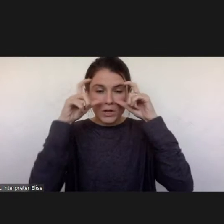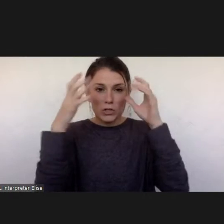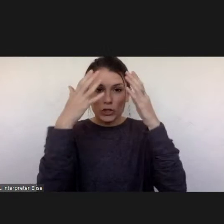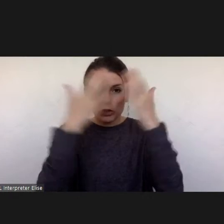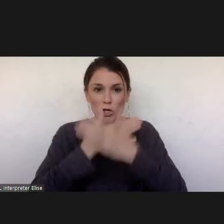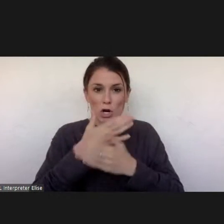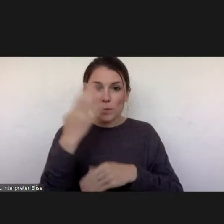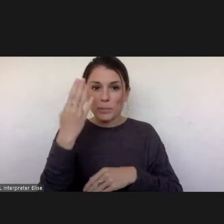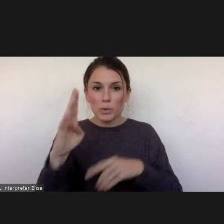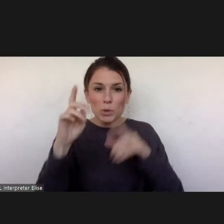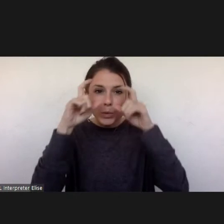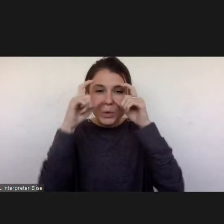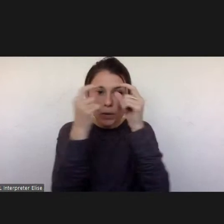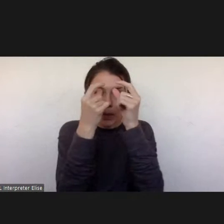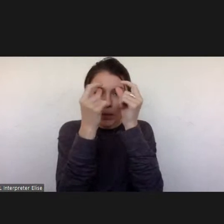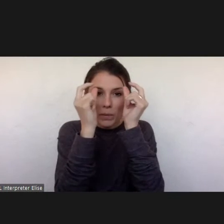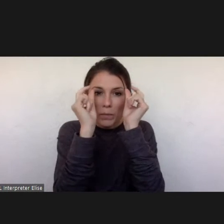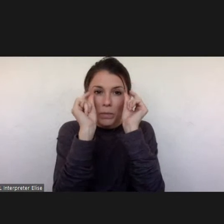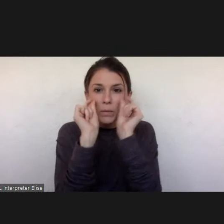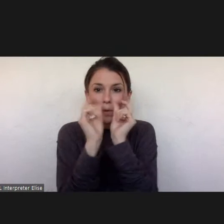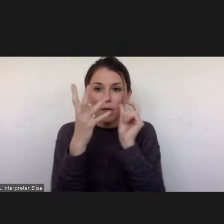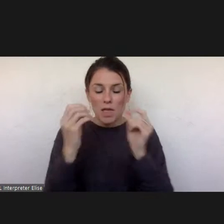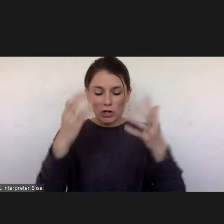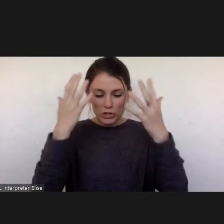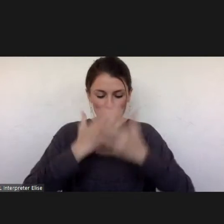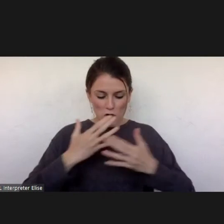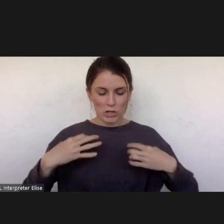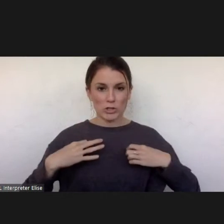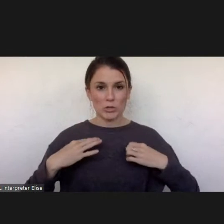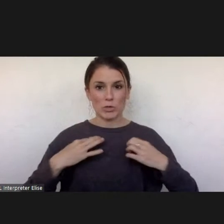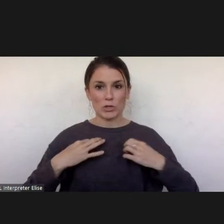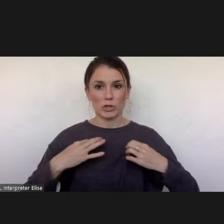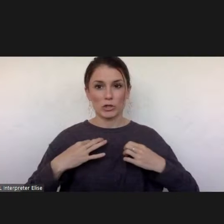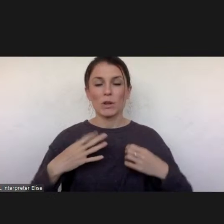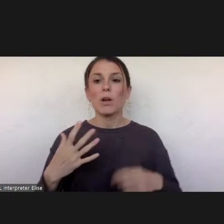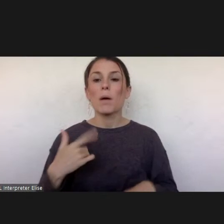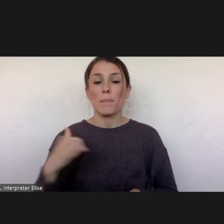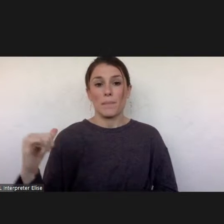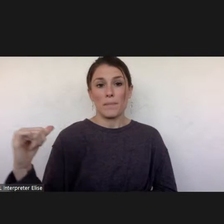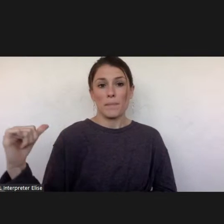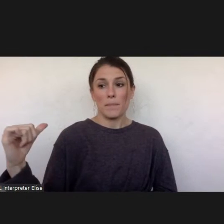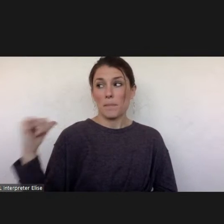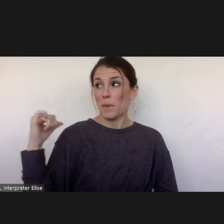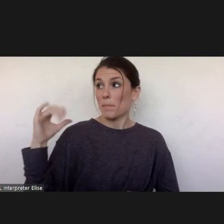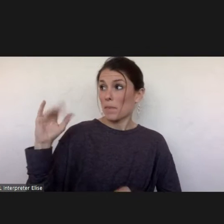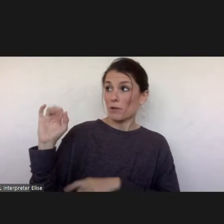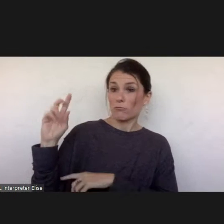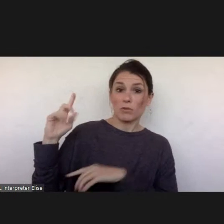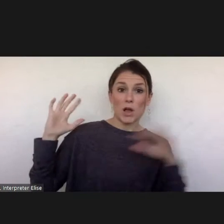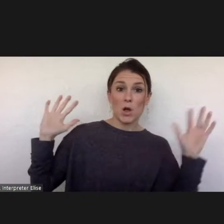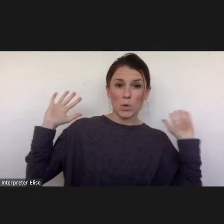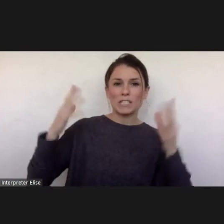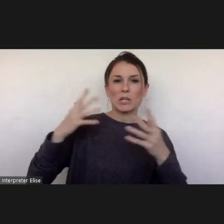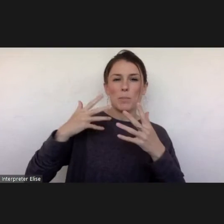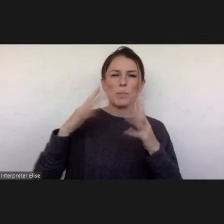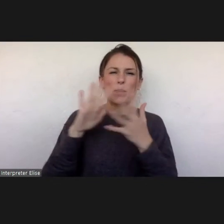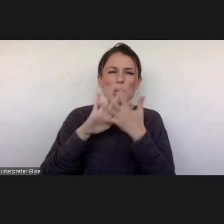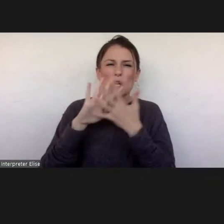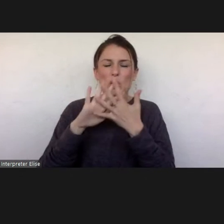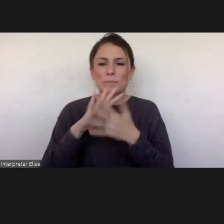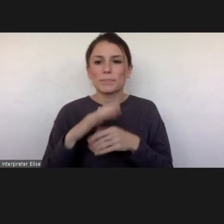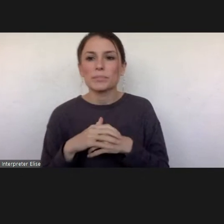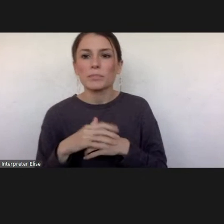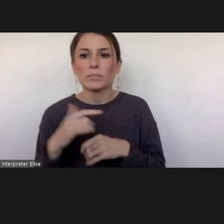black sweatshirt. My background is blurred. I am seated in the land of the